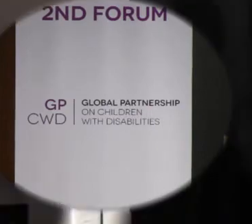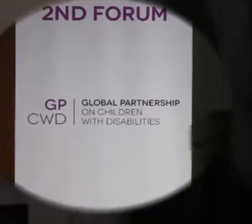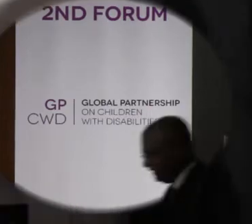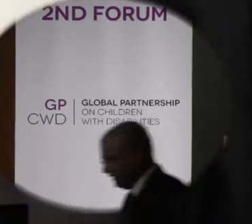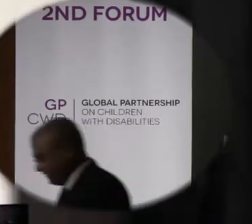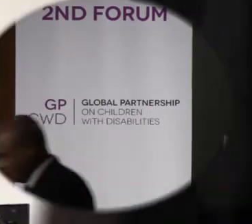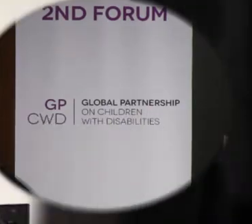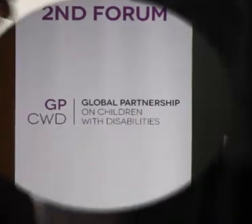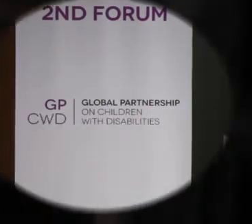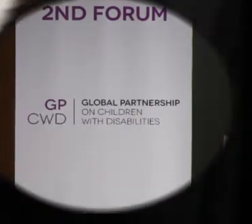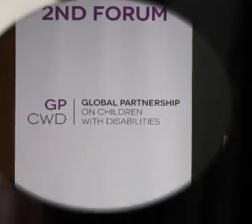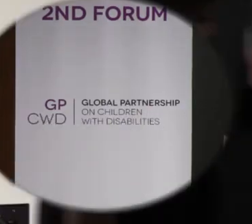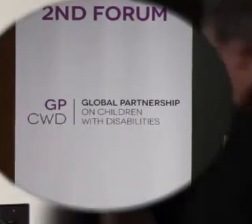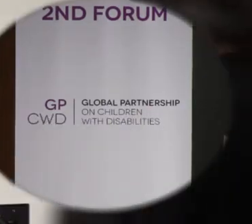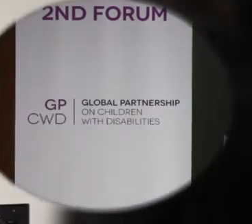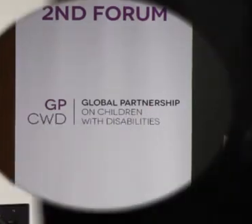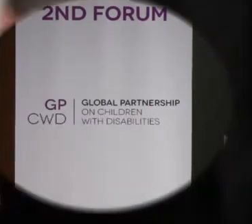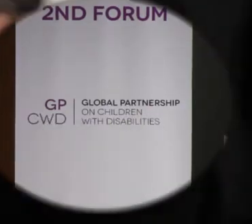Thank you.